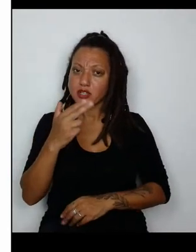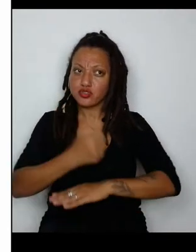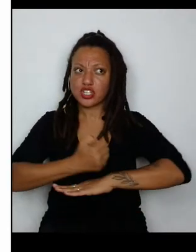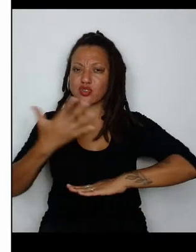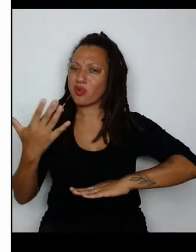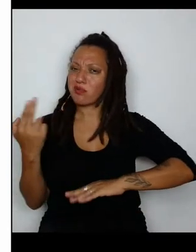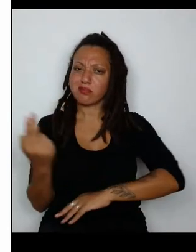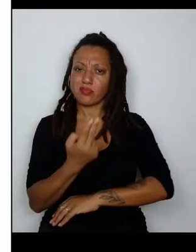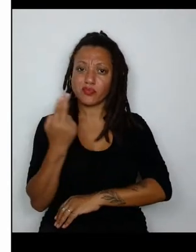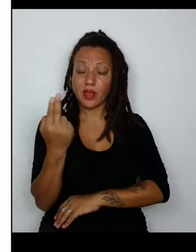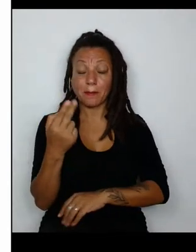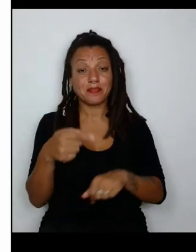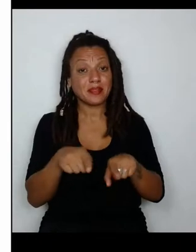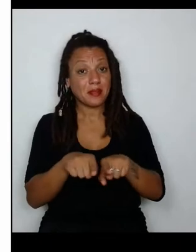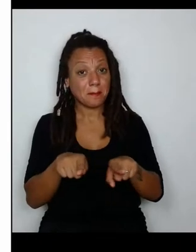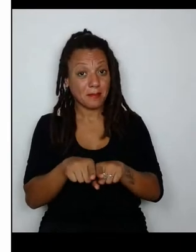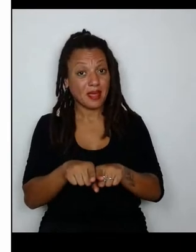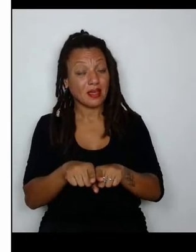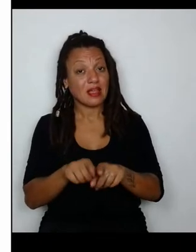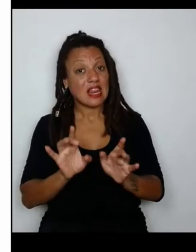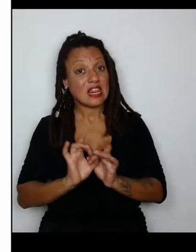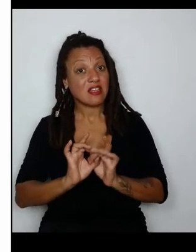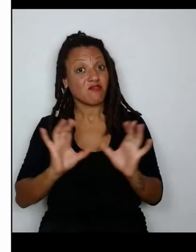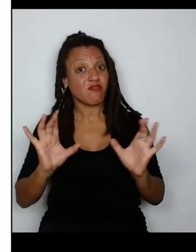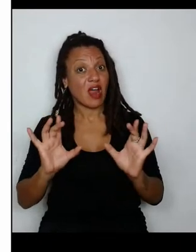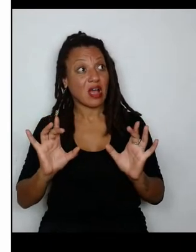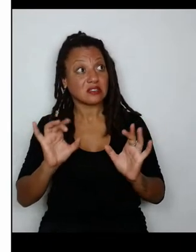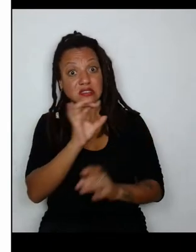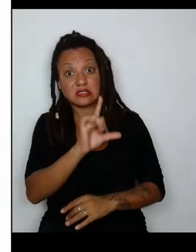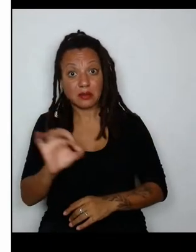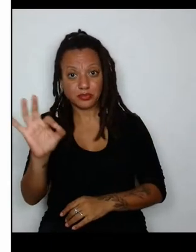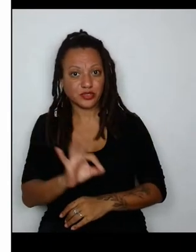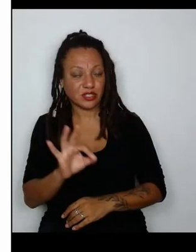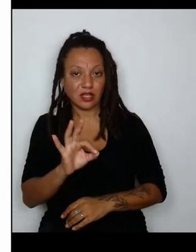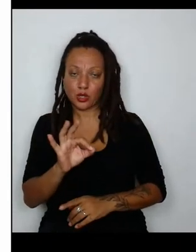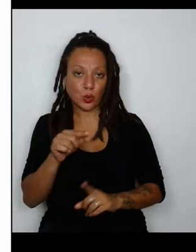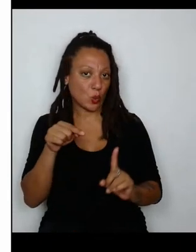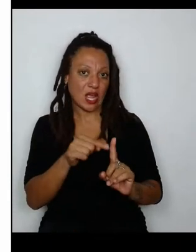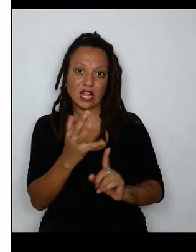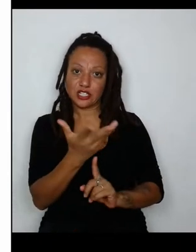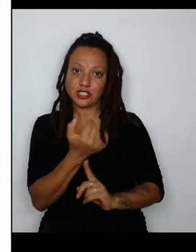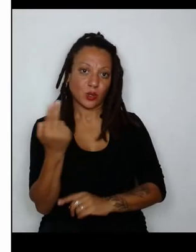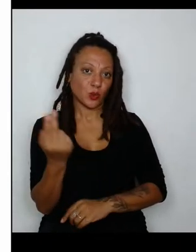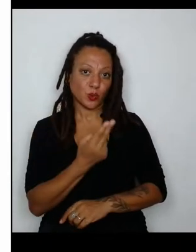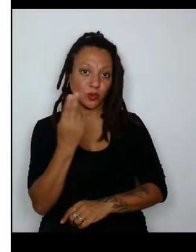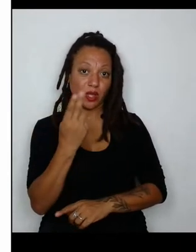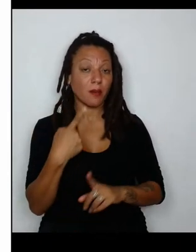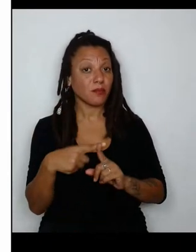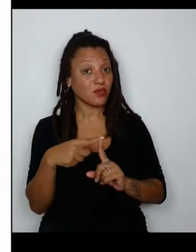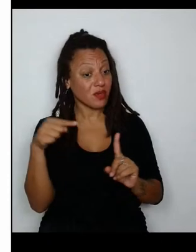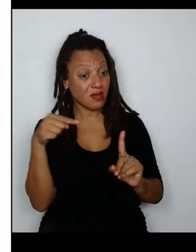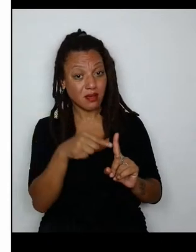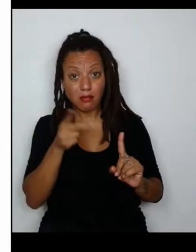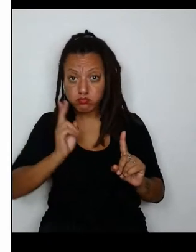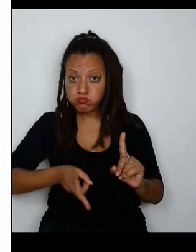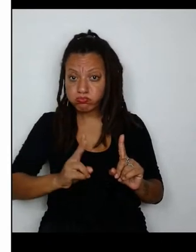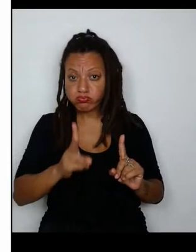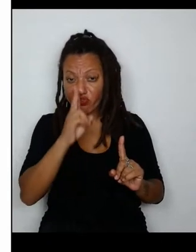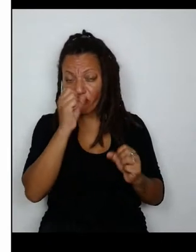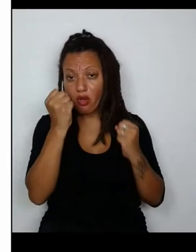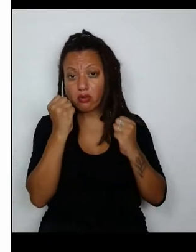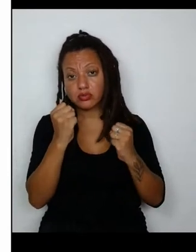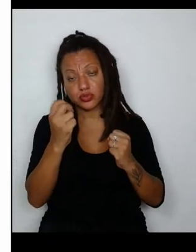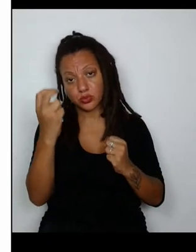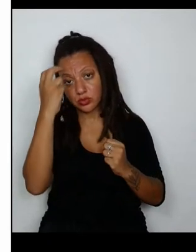him his legacy is just too prevalent and too embedded in popular culture as we are aware colonial discourse